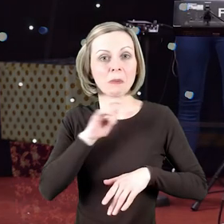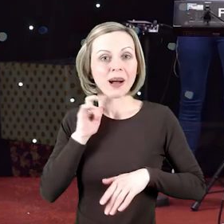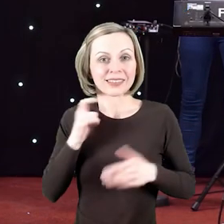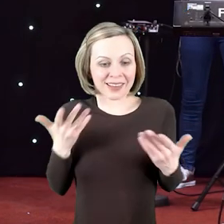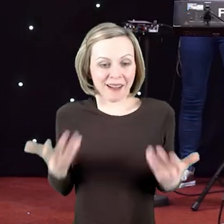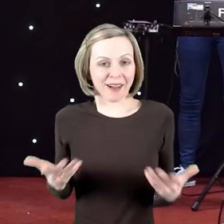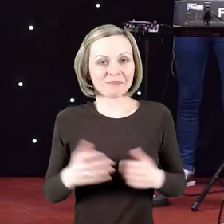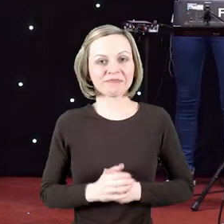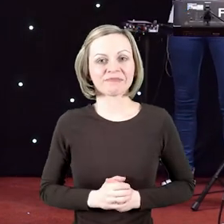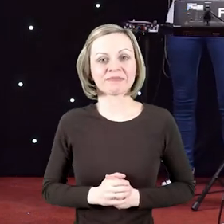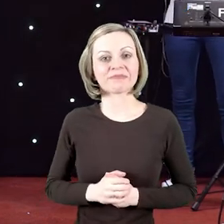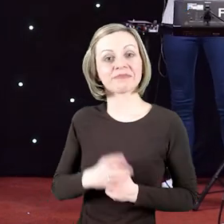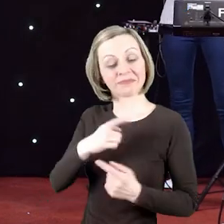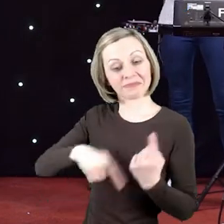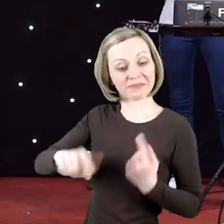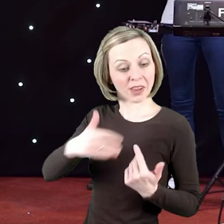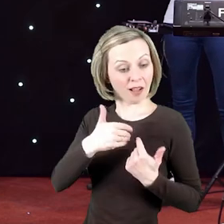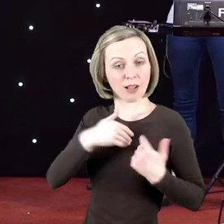St Paul's.